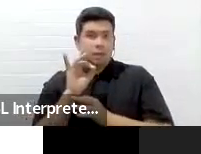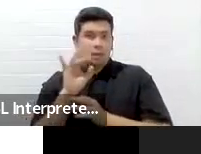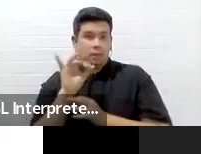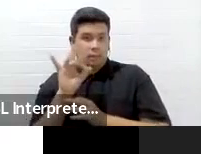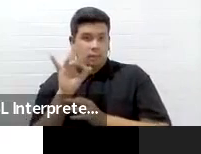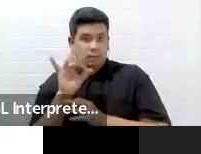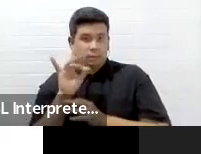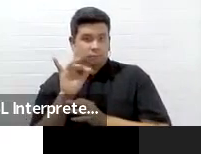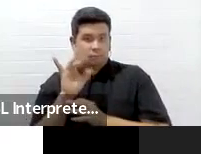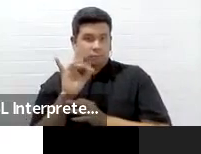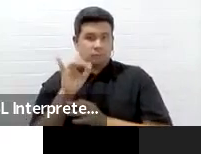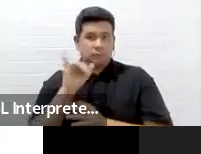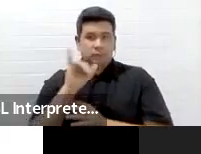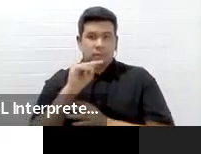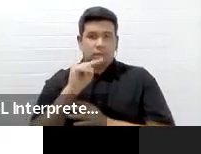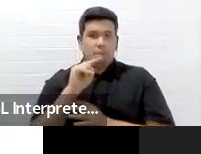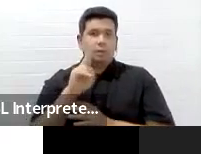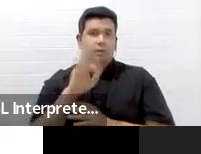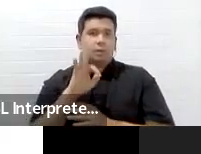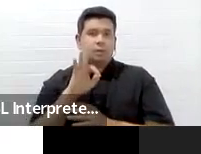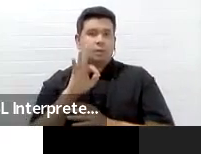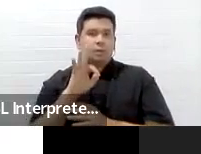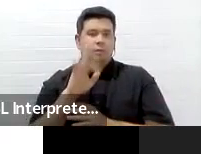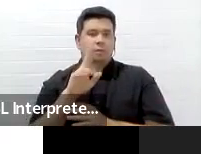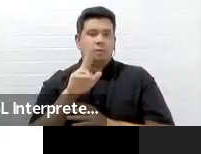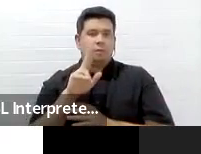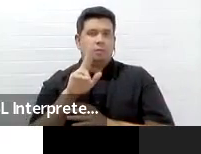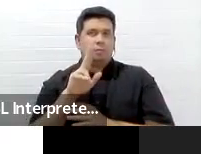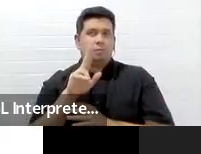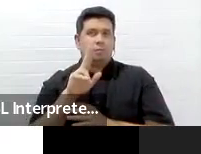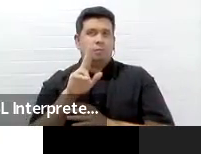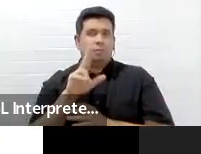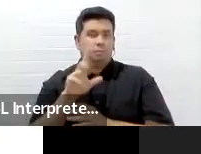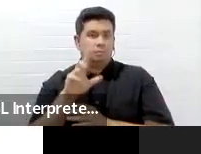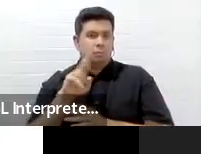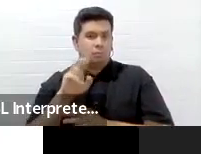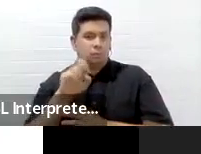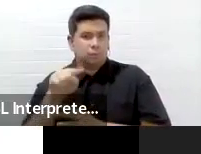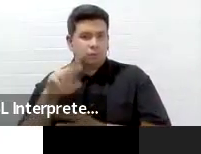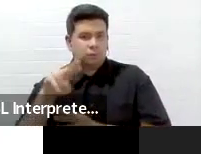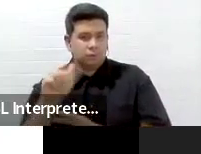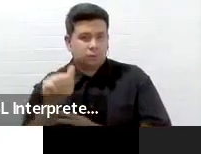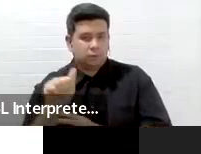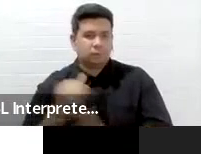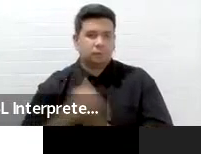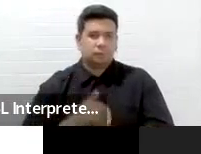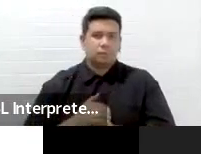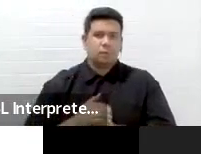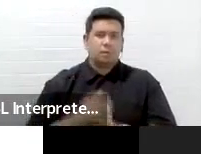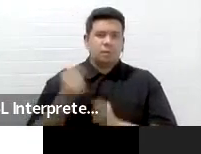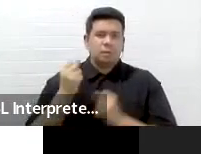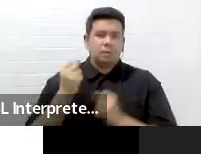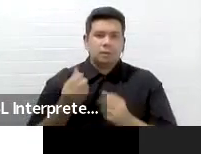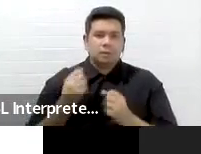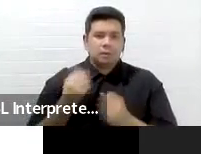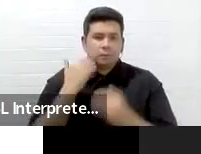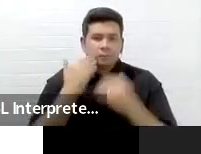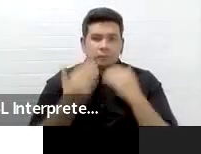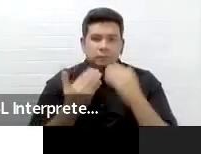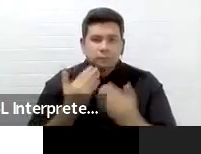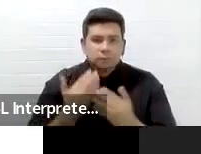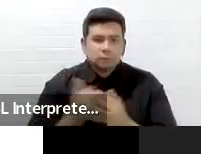one should also recognize that the pandemic had many discourses, multiple sources, contesting meanings and